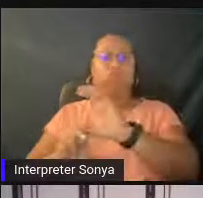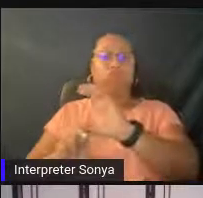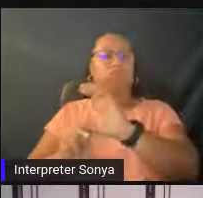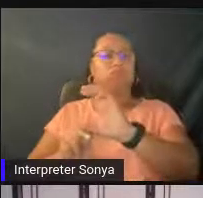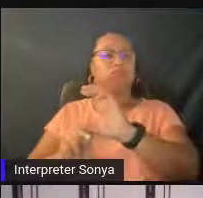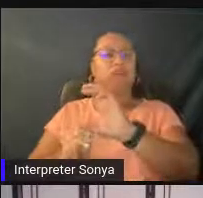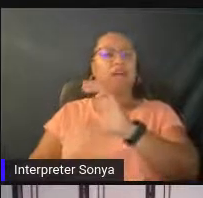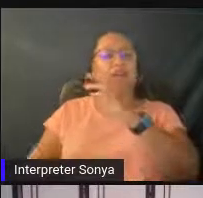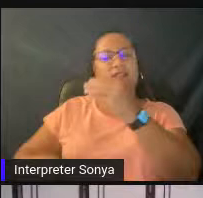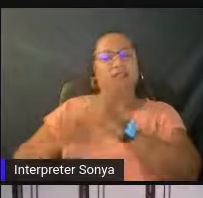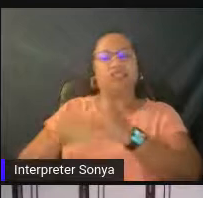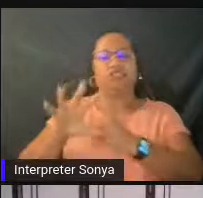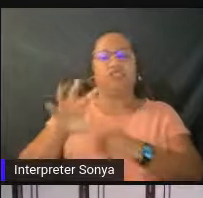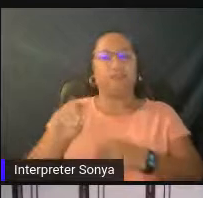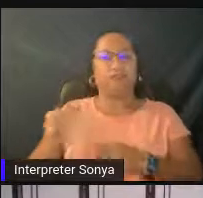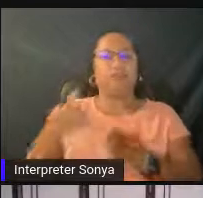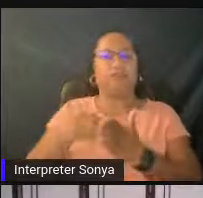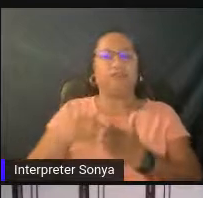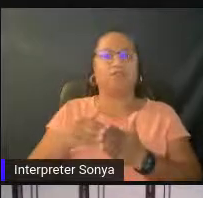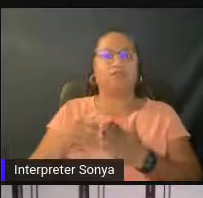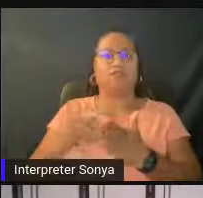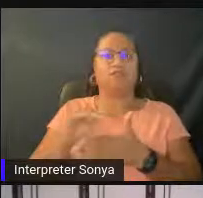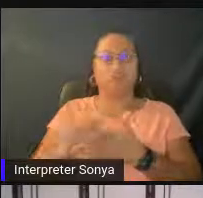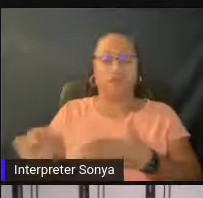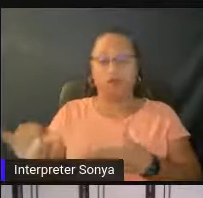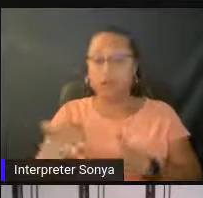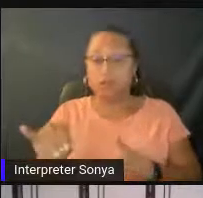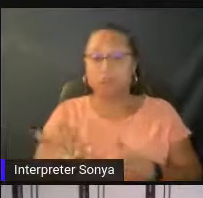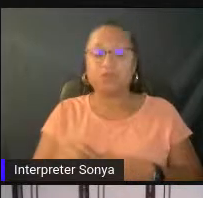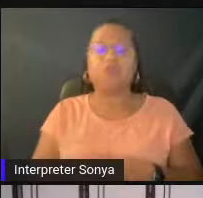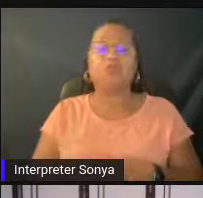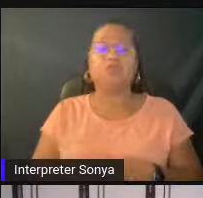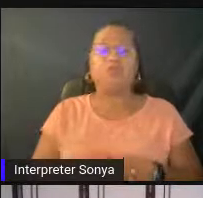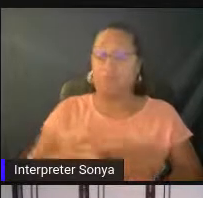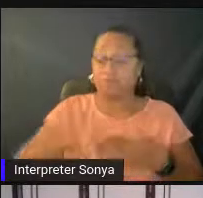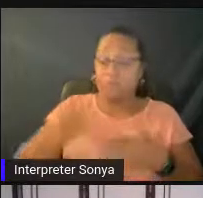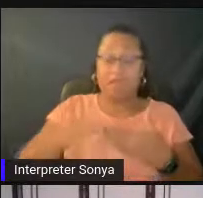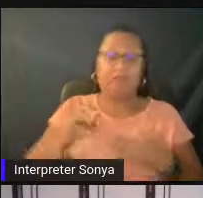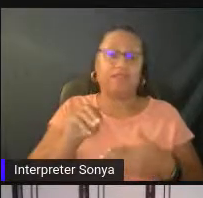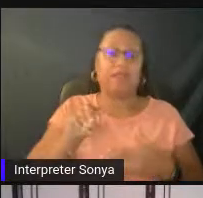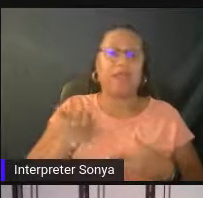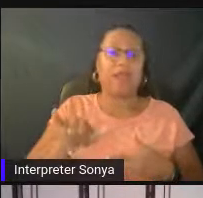of their regularly scheduled tithes, at the end of May was